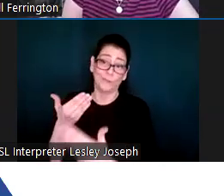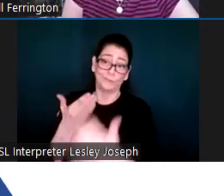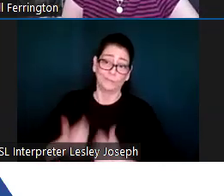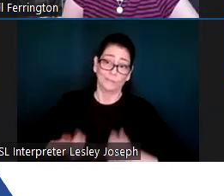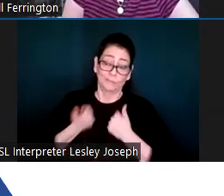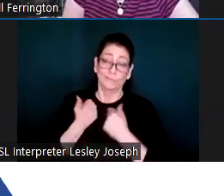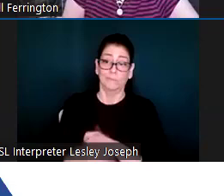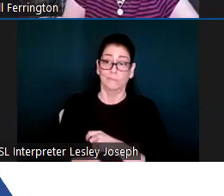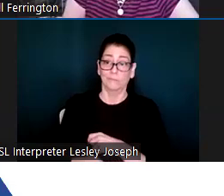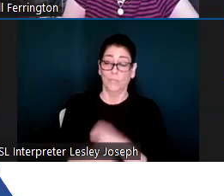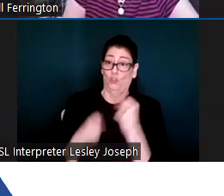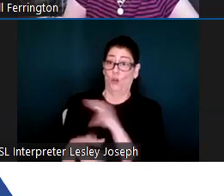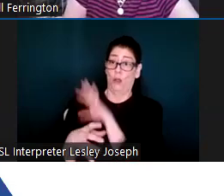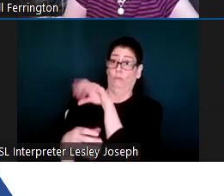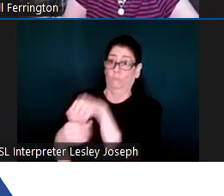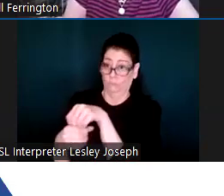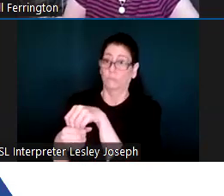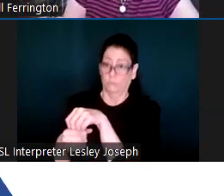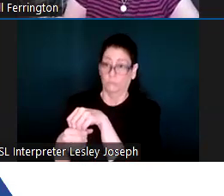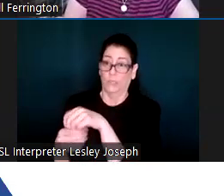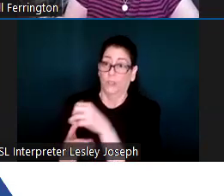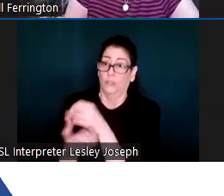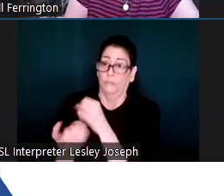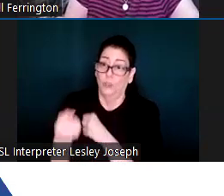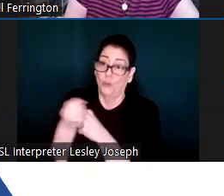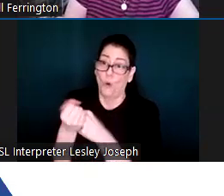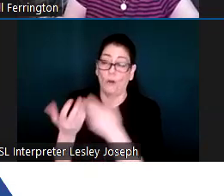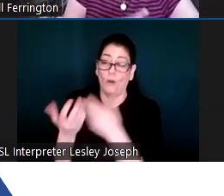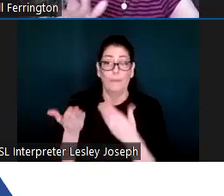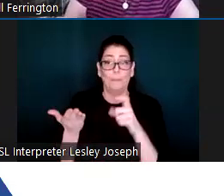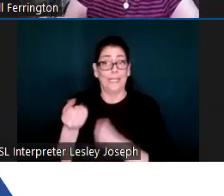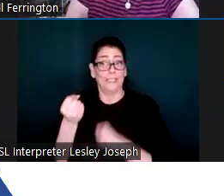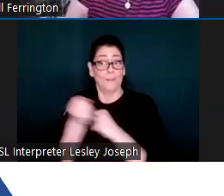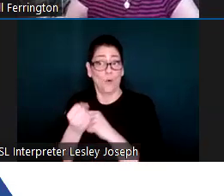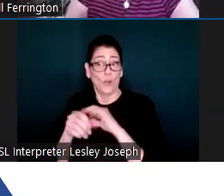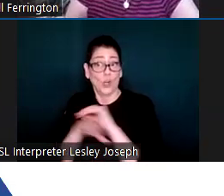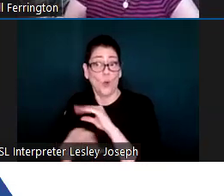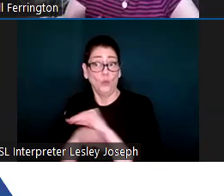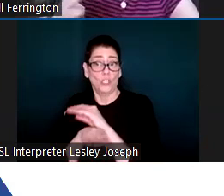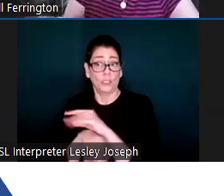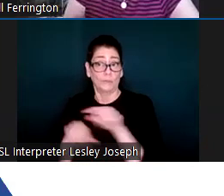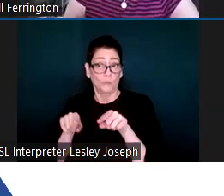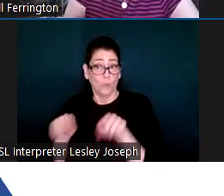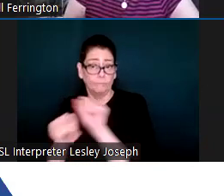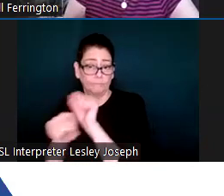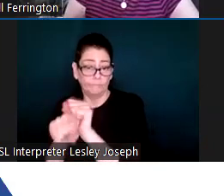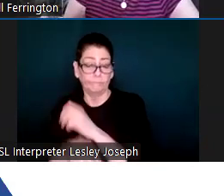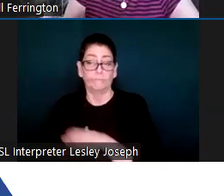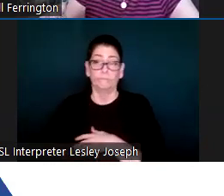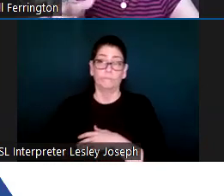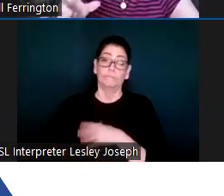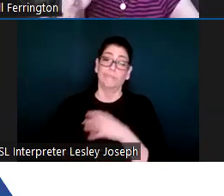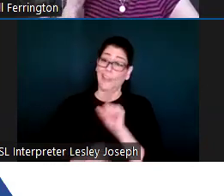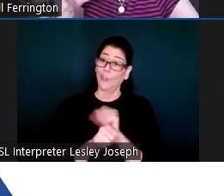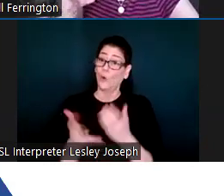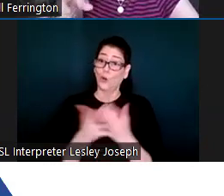may need supportive coaching once they get a job. And in some of the work that's done through employment programs, we